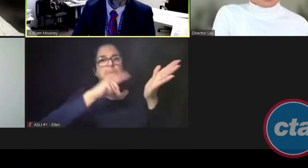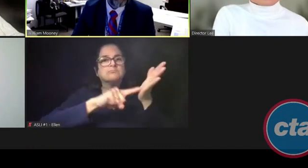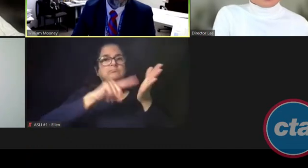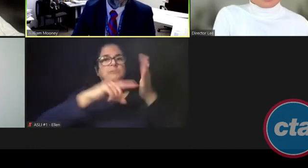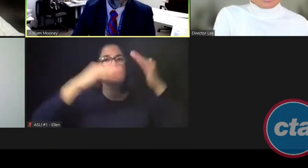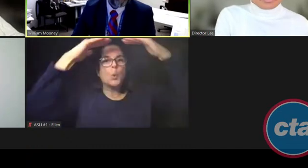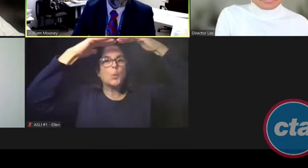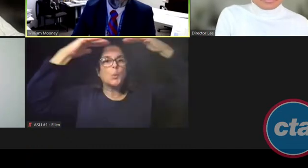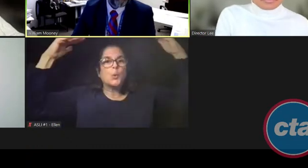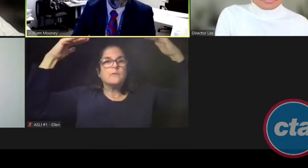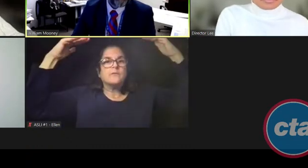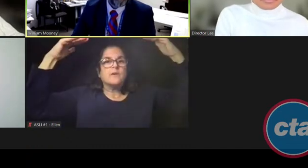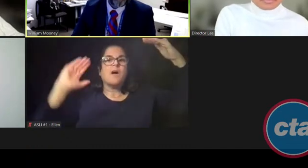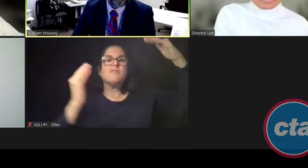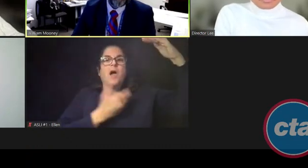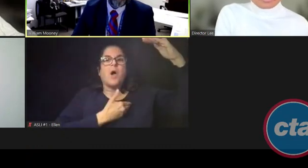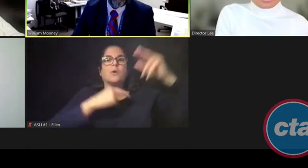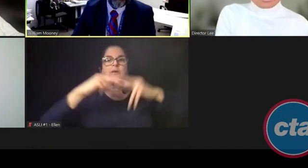of our facilities.